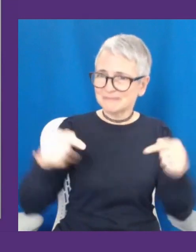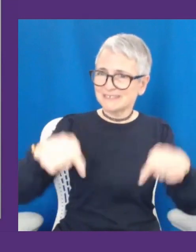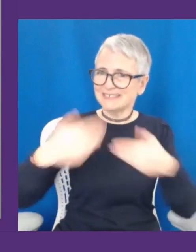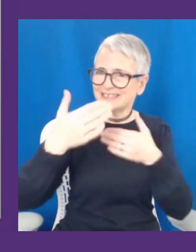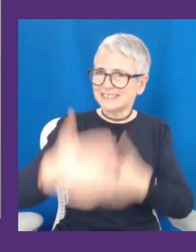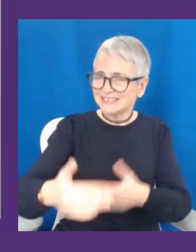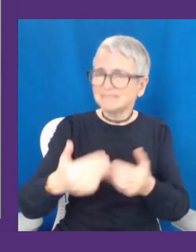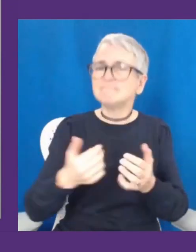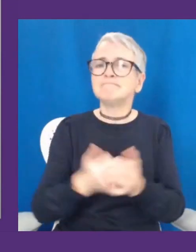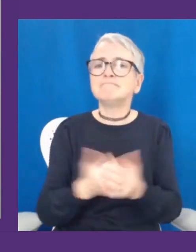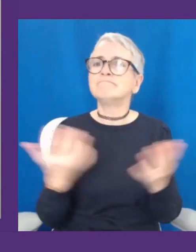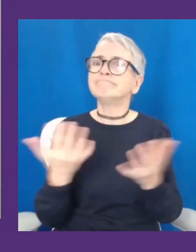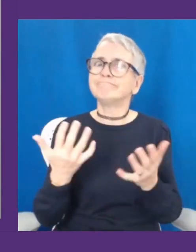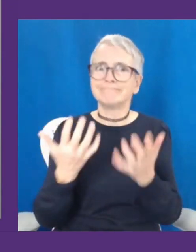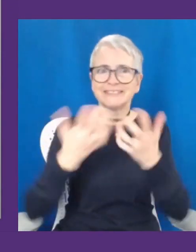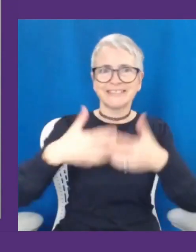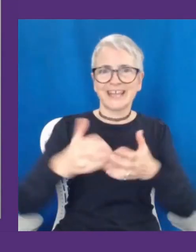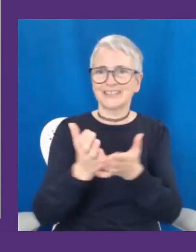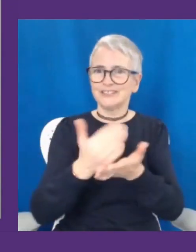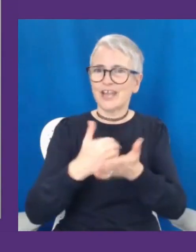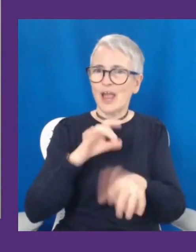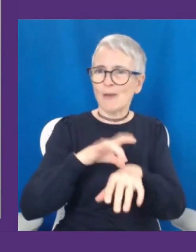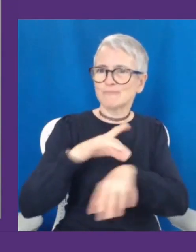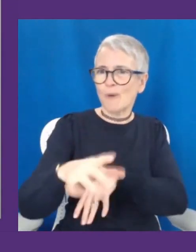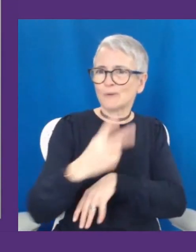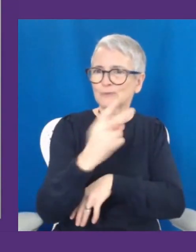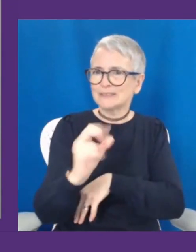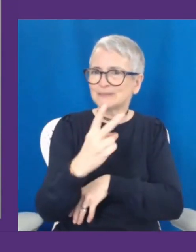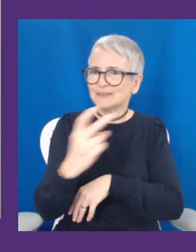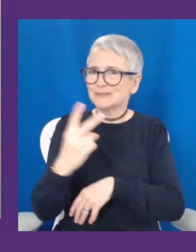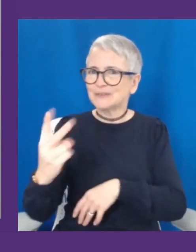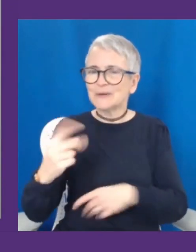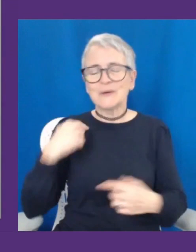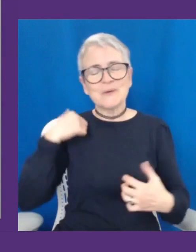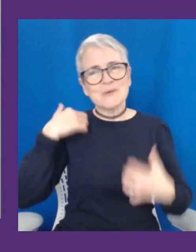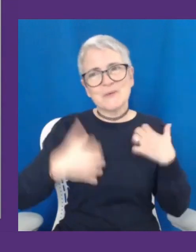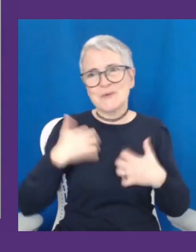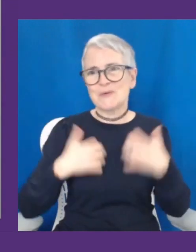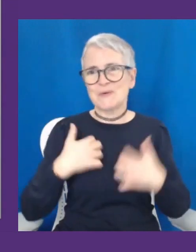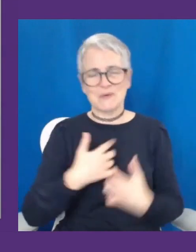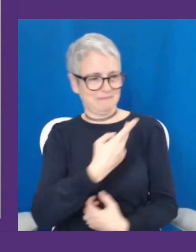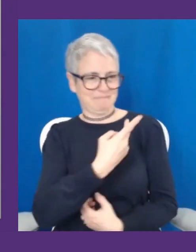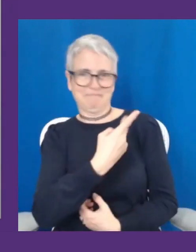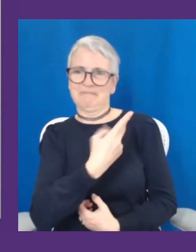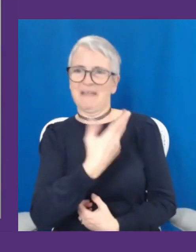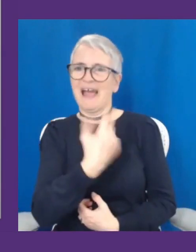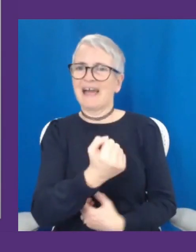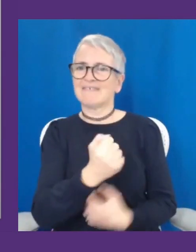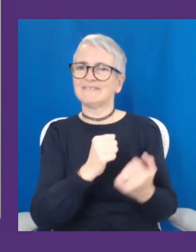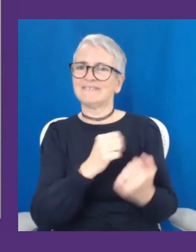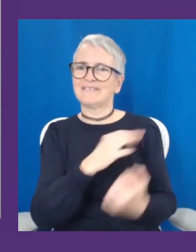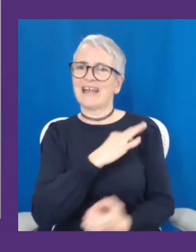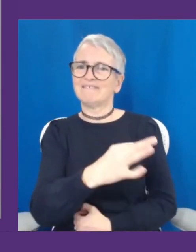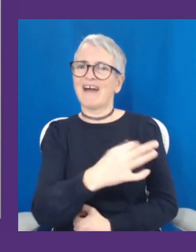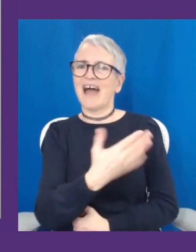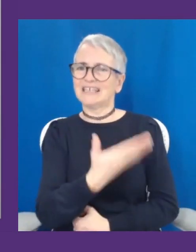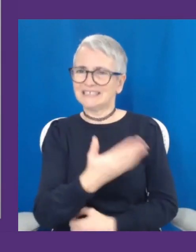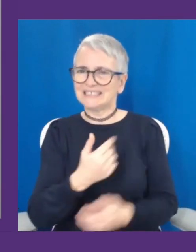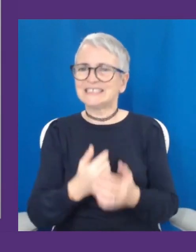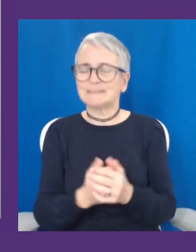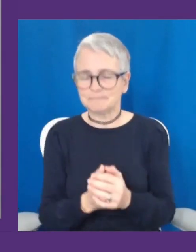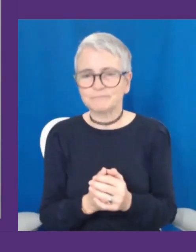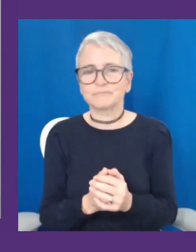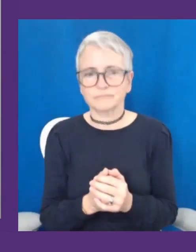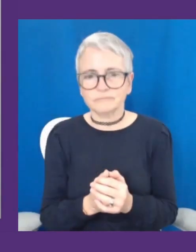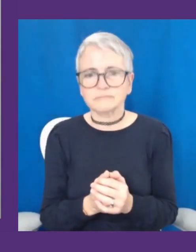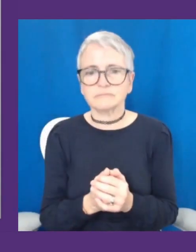2022. I'm very excited. I've got 2 amazing guests with me today, and we're going to be talking about